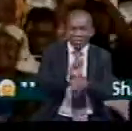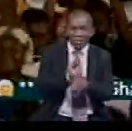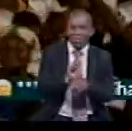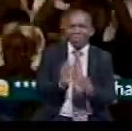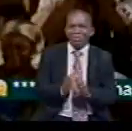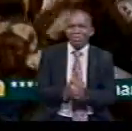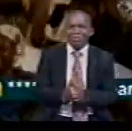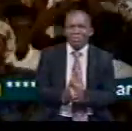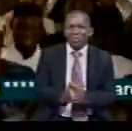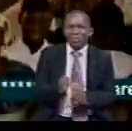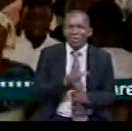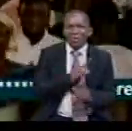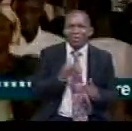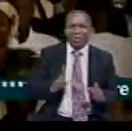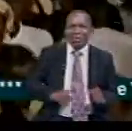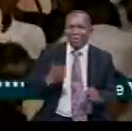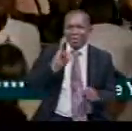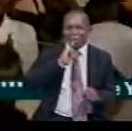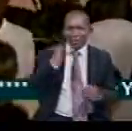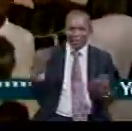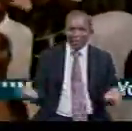The Lord is near.